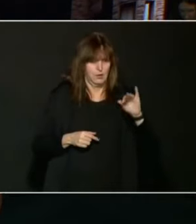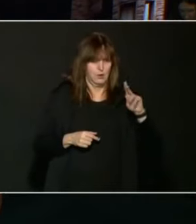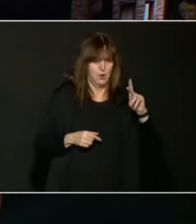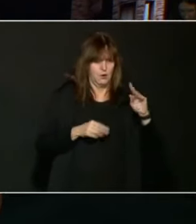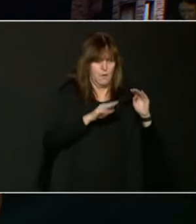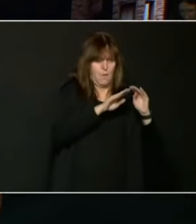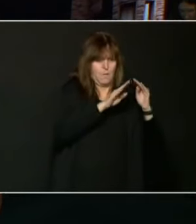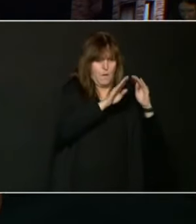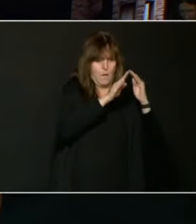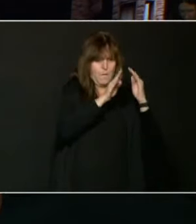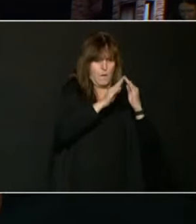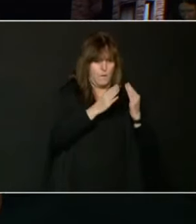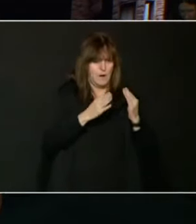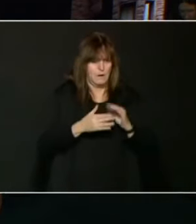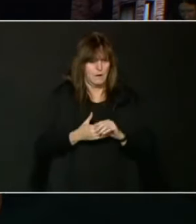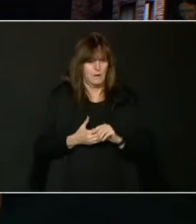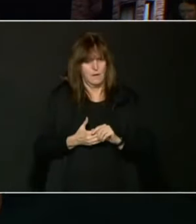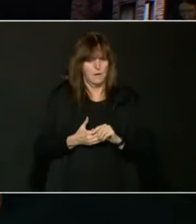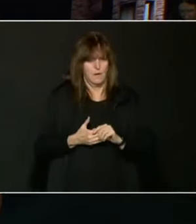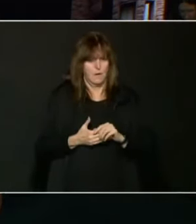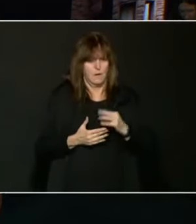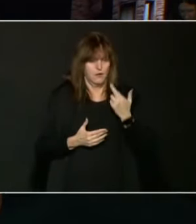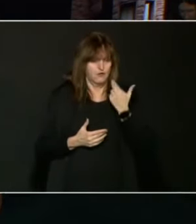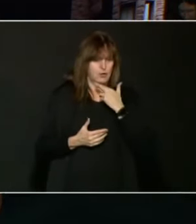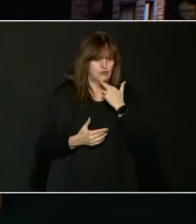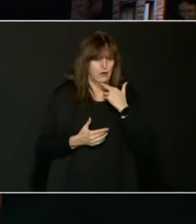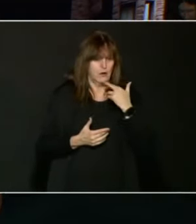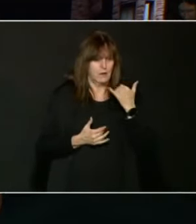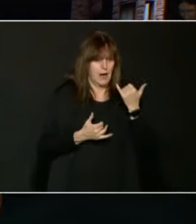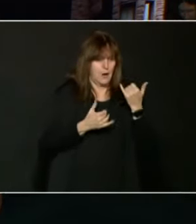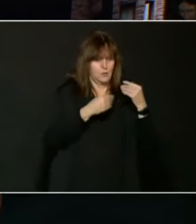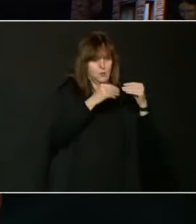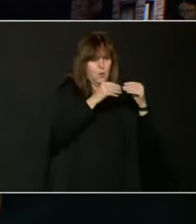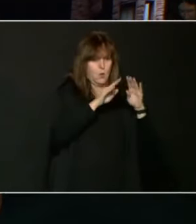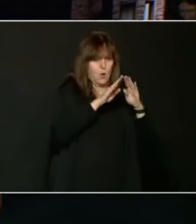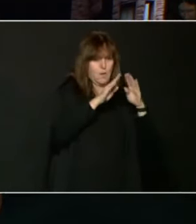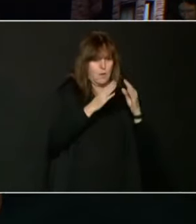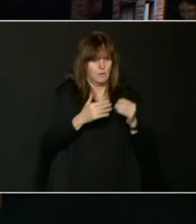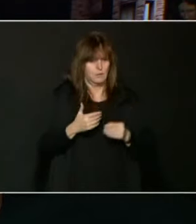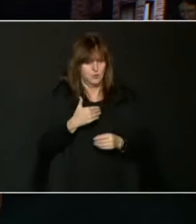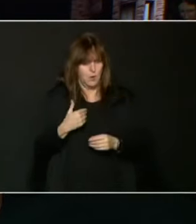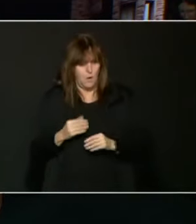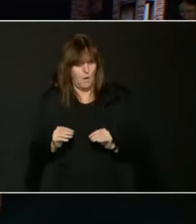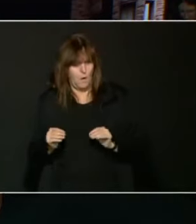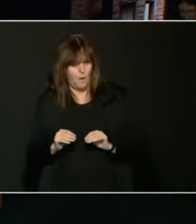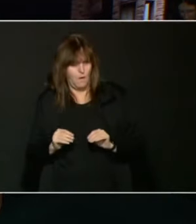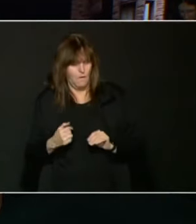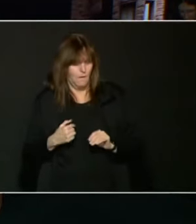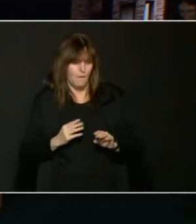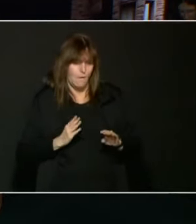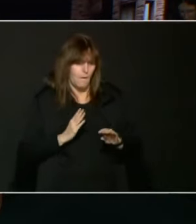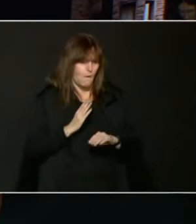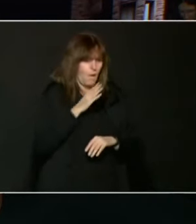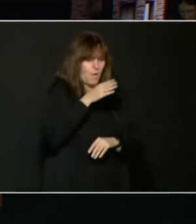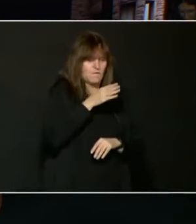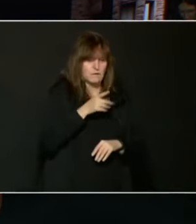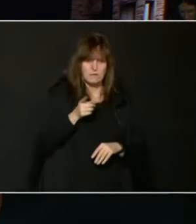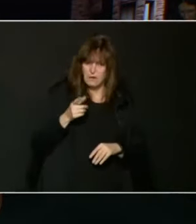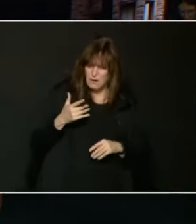stores and restaurants that are open in a limited way and Toronto doesn't? How much of a concern is that type of transmission?